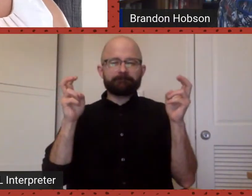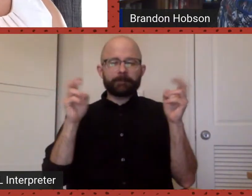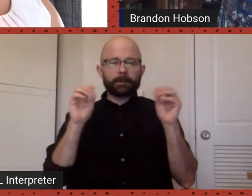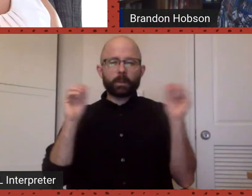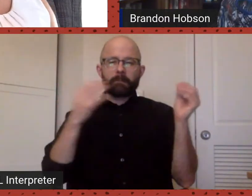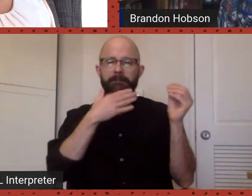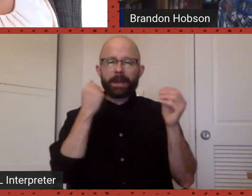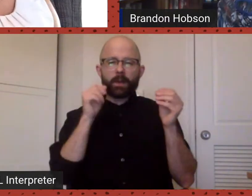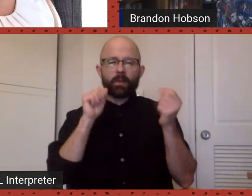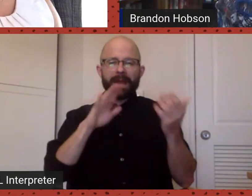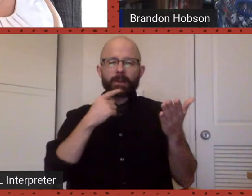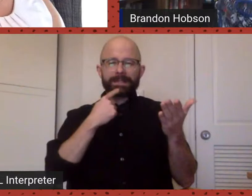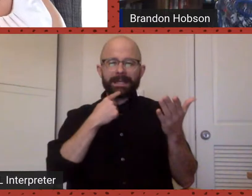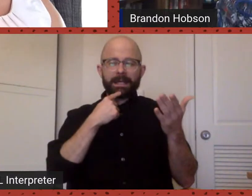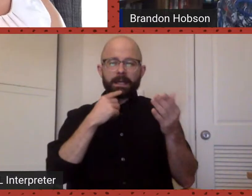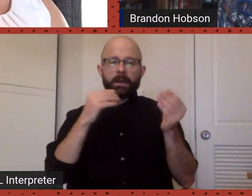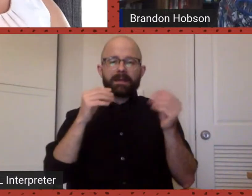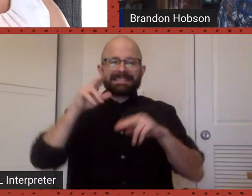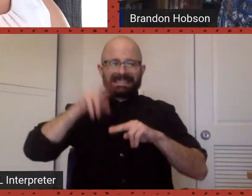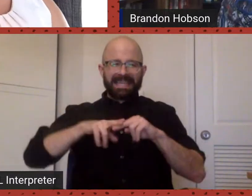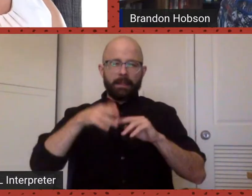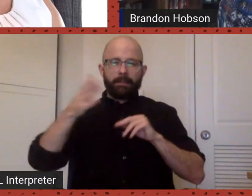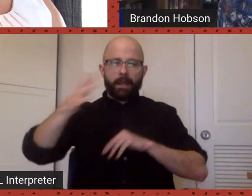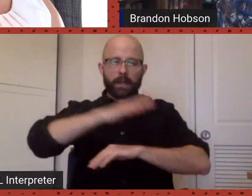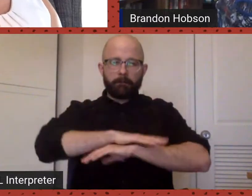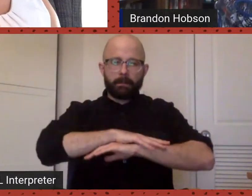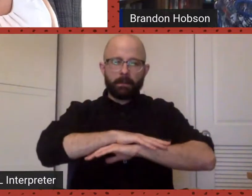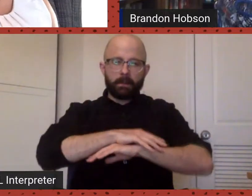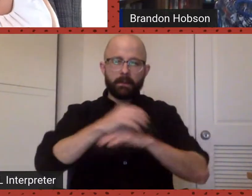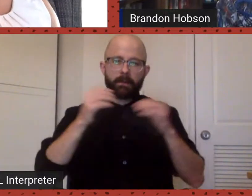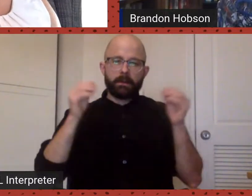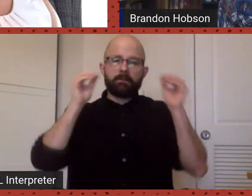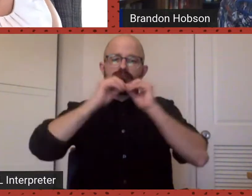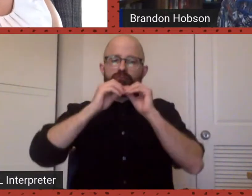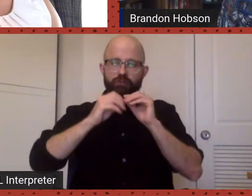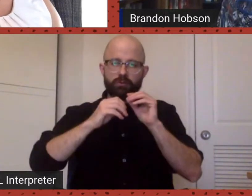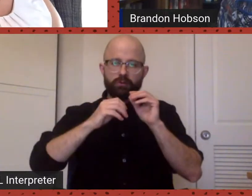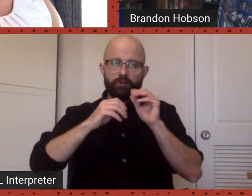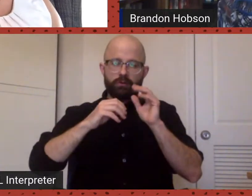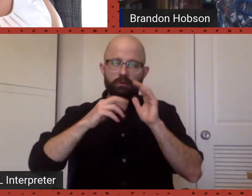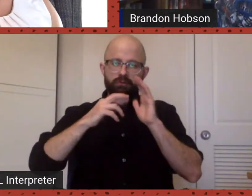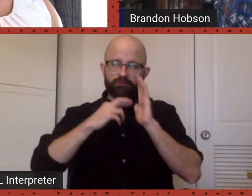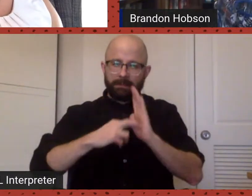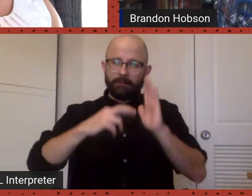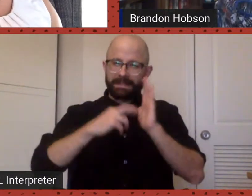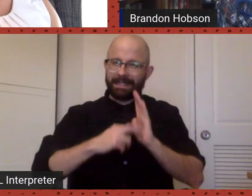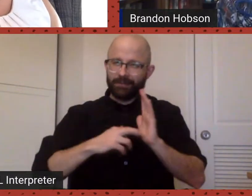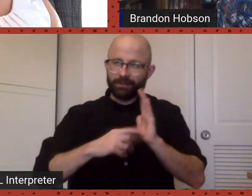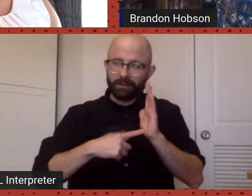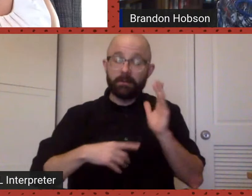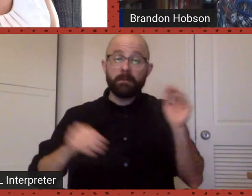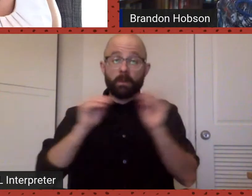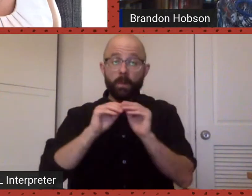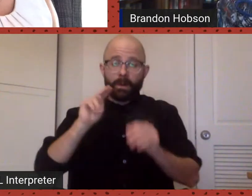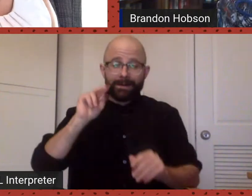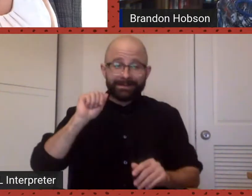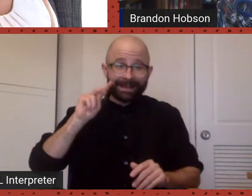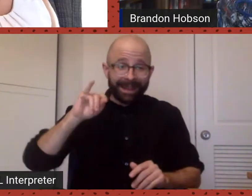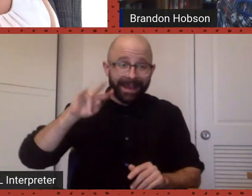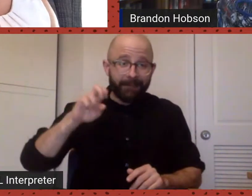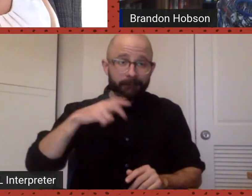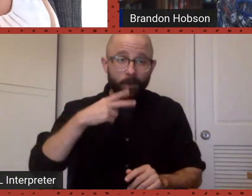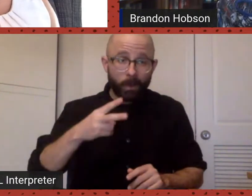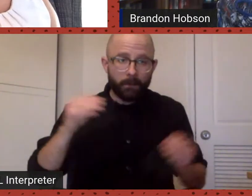way to put it, right? More representations, um, more Native voices, getting a spotlight